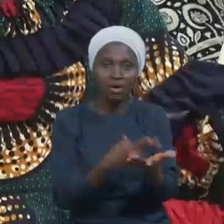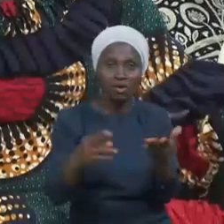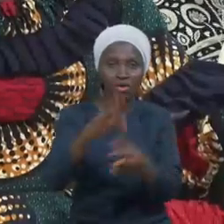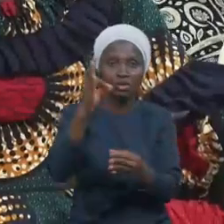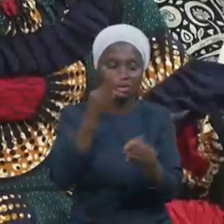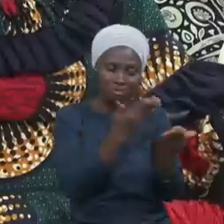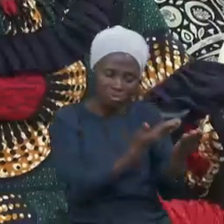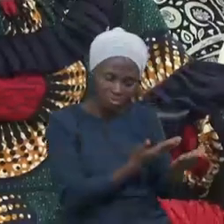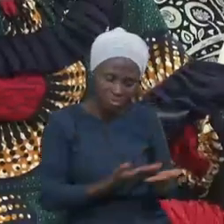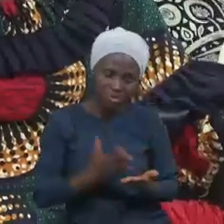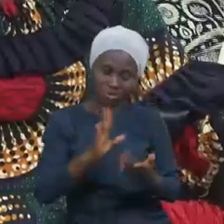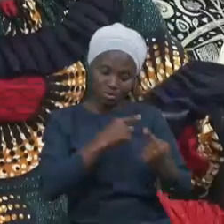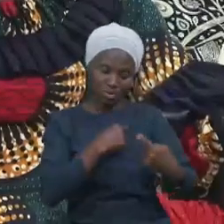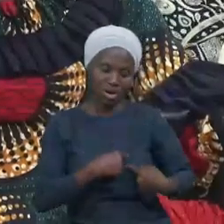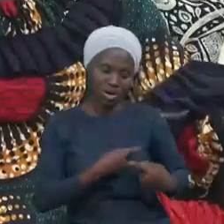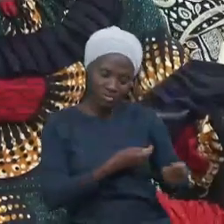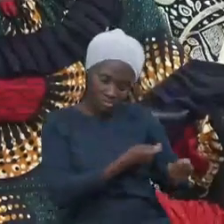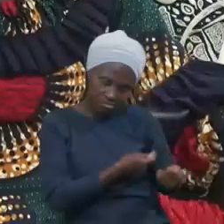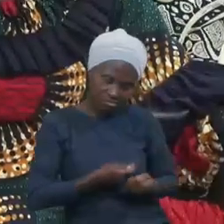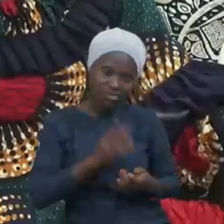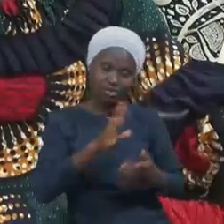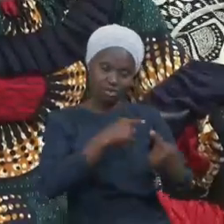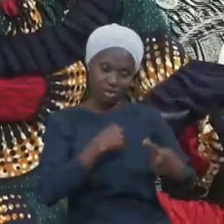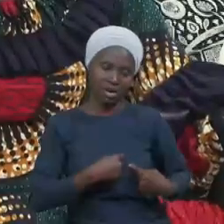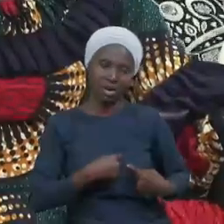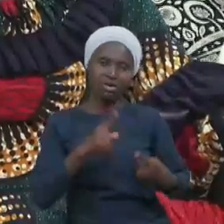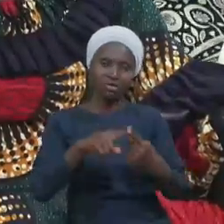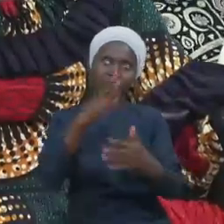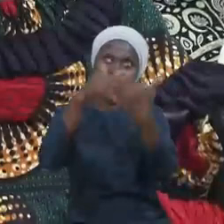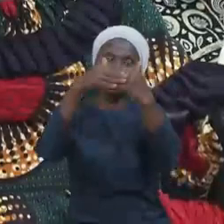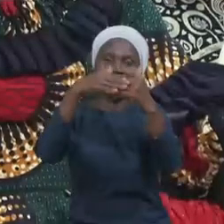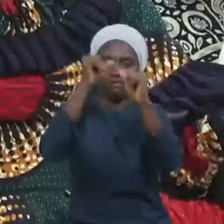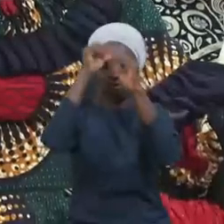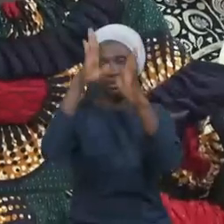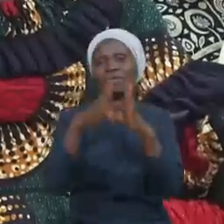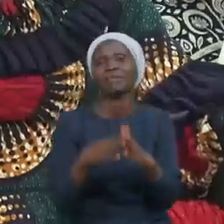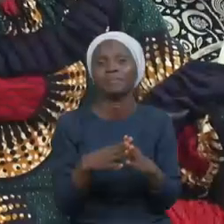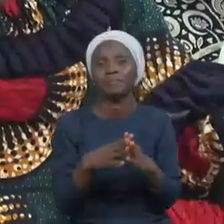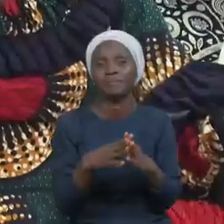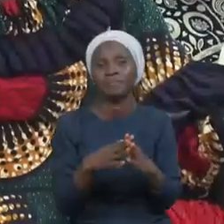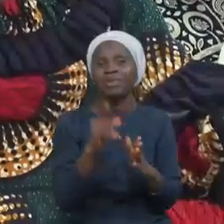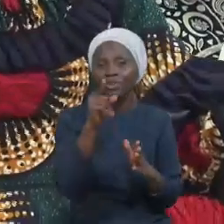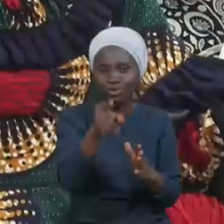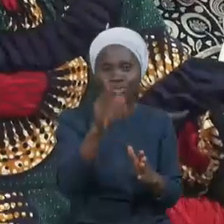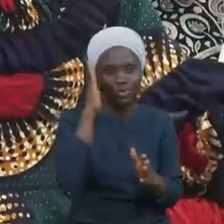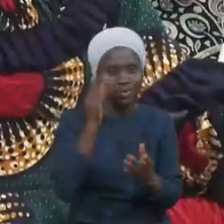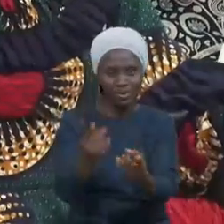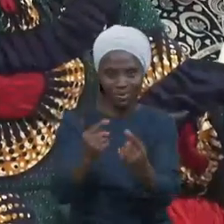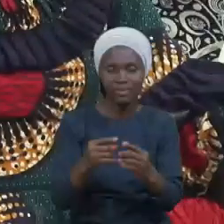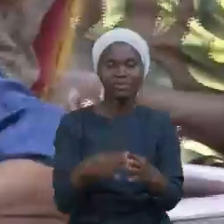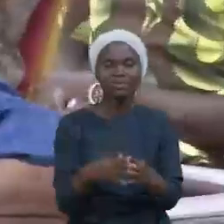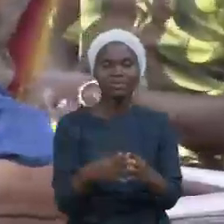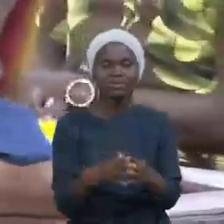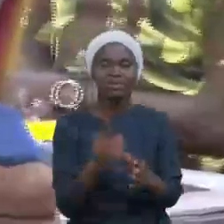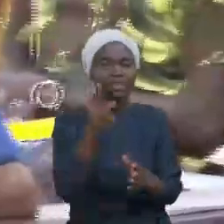it tonight. He's drawing you unto the Heavenly Father. You're welcome. You